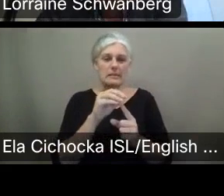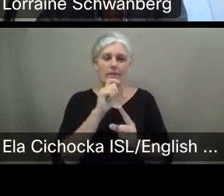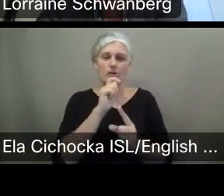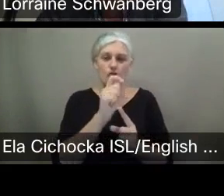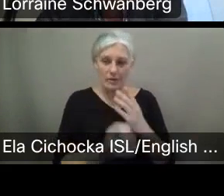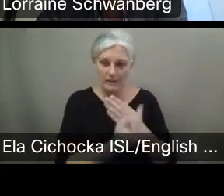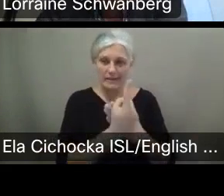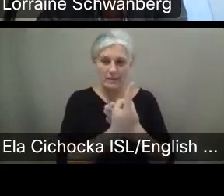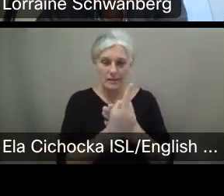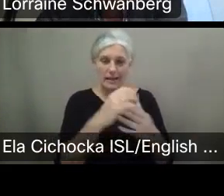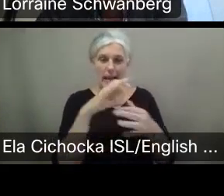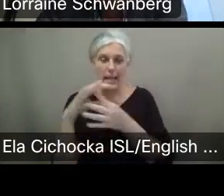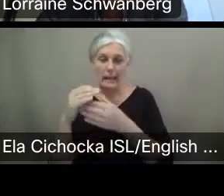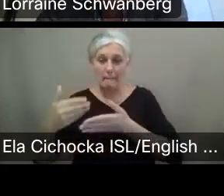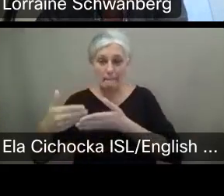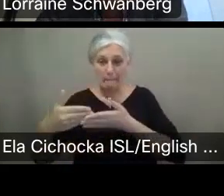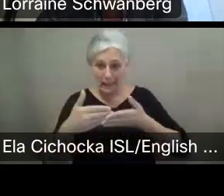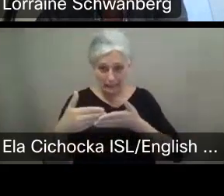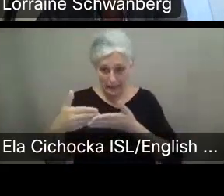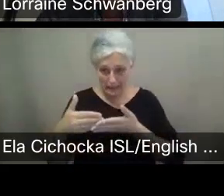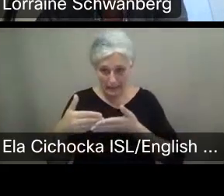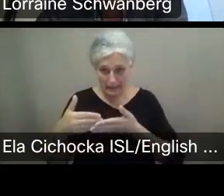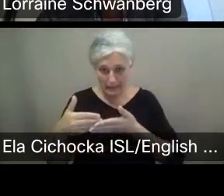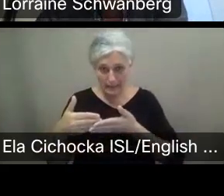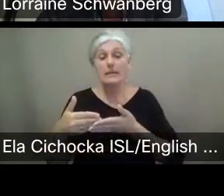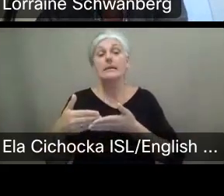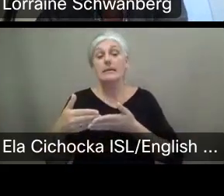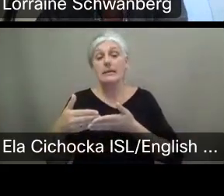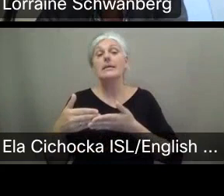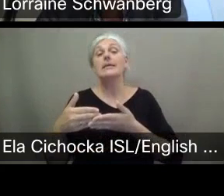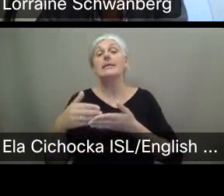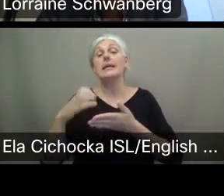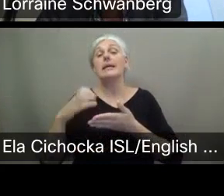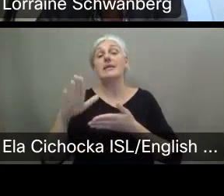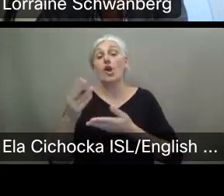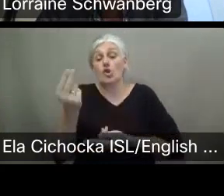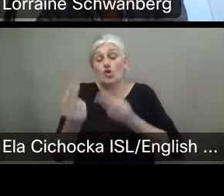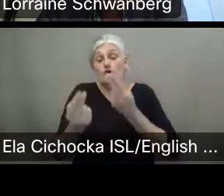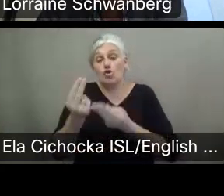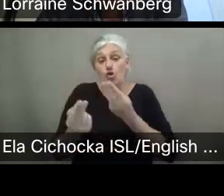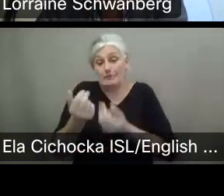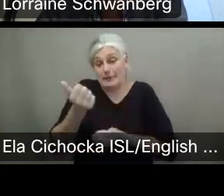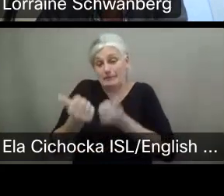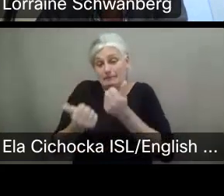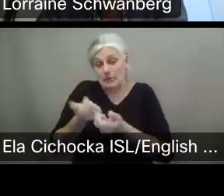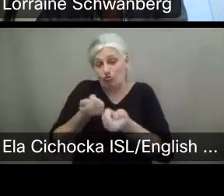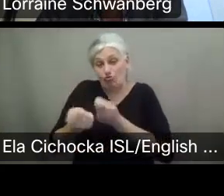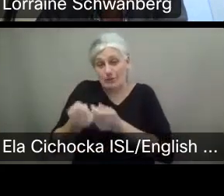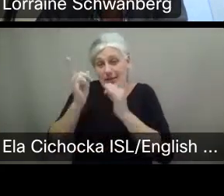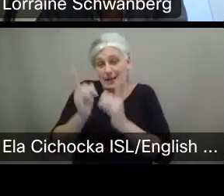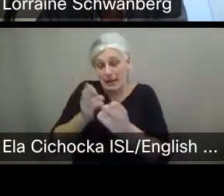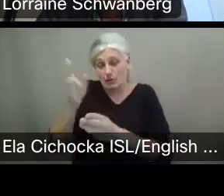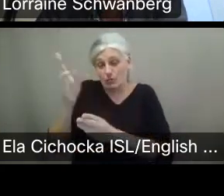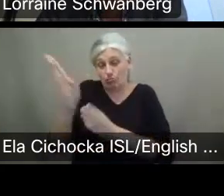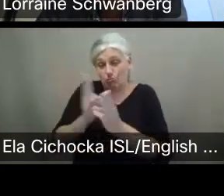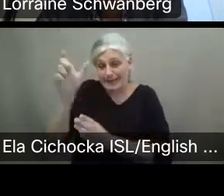this relates to a baby who, in the clinical judgment of the treating health practitioner, requires or is